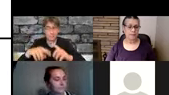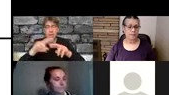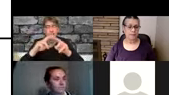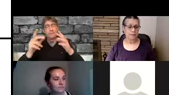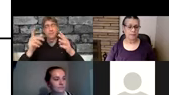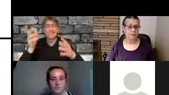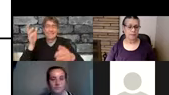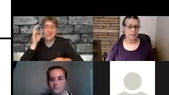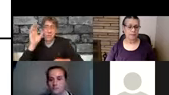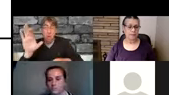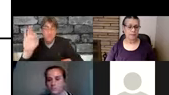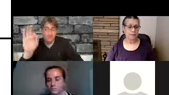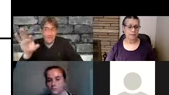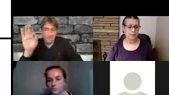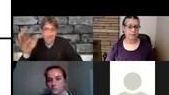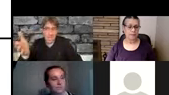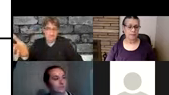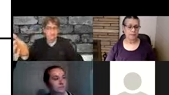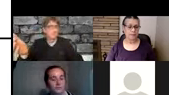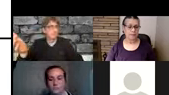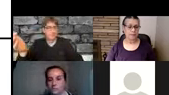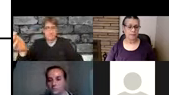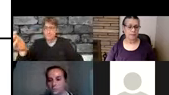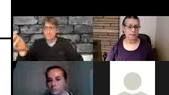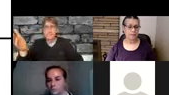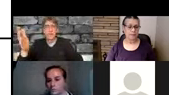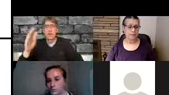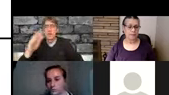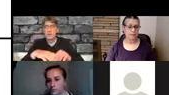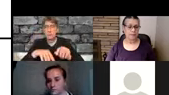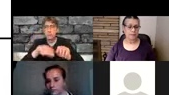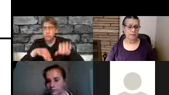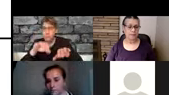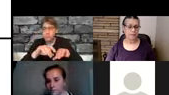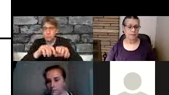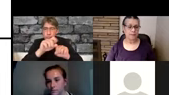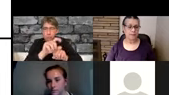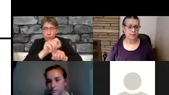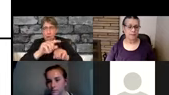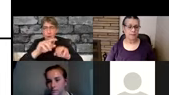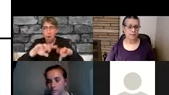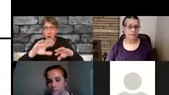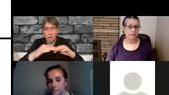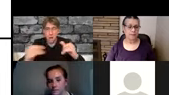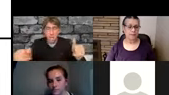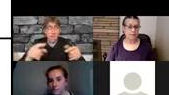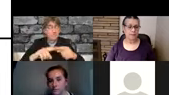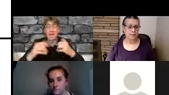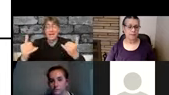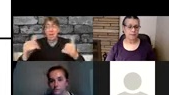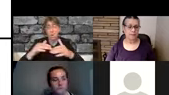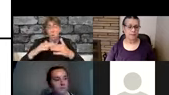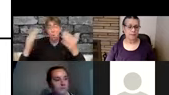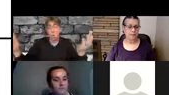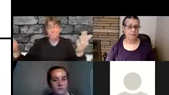you can offer details online on any of these, but now we're gonna open it up for comments. If you'd like to make a comment